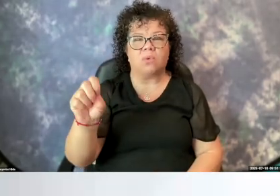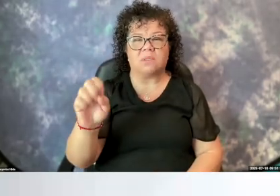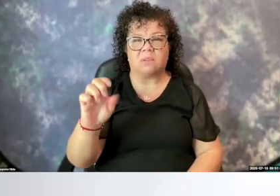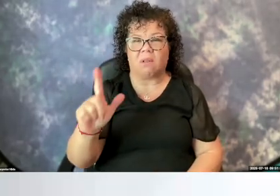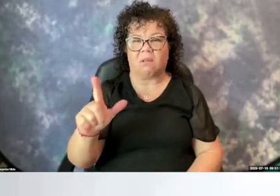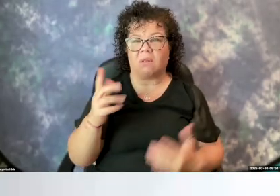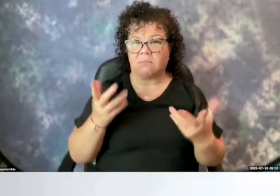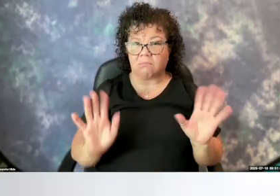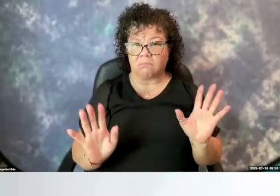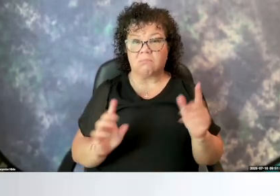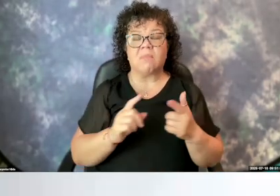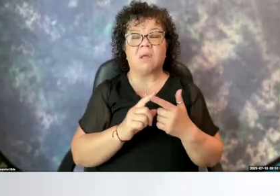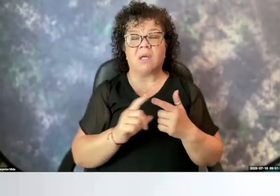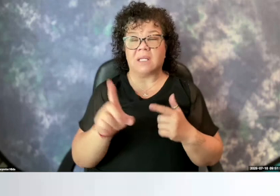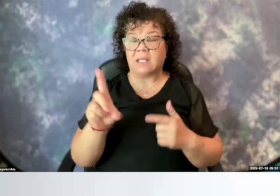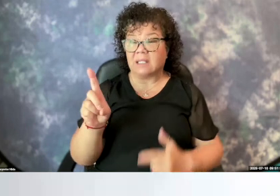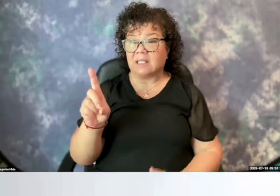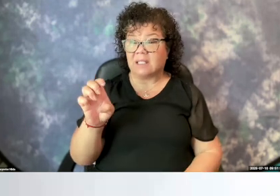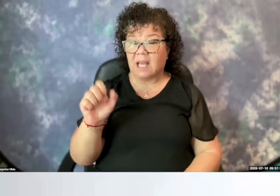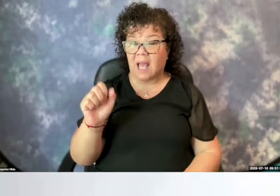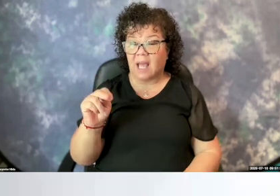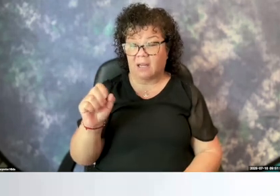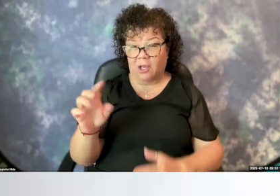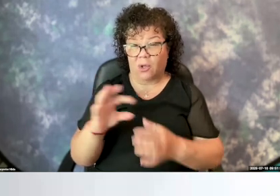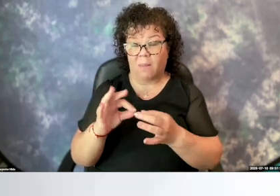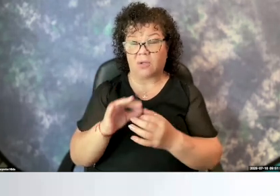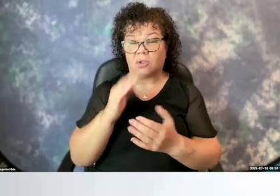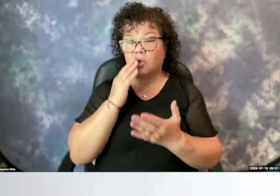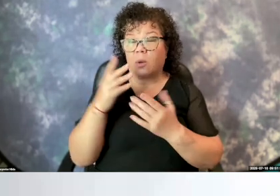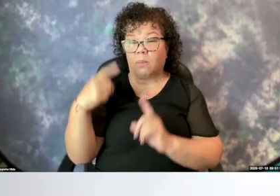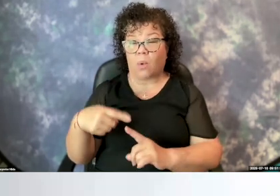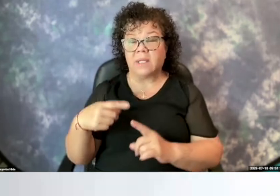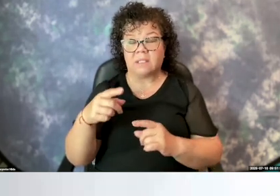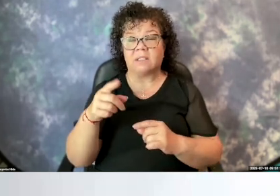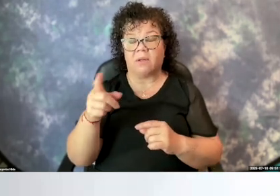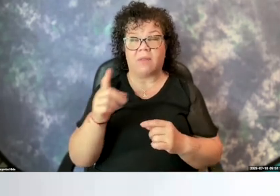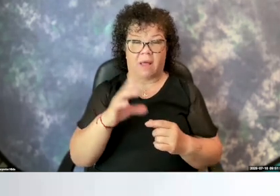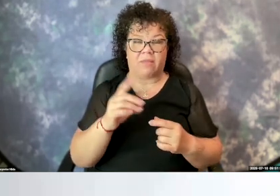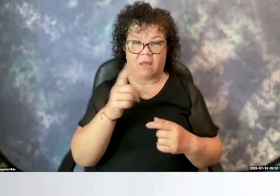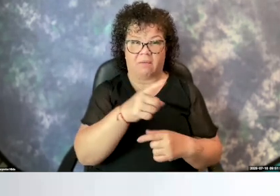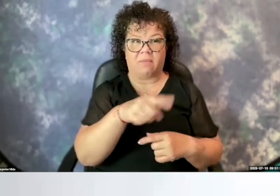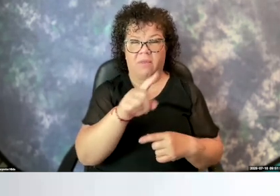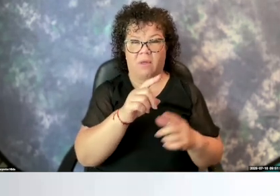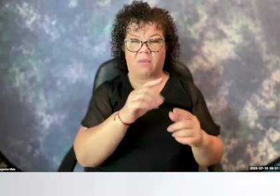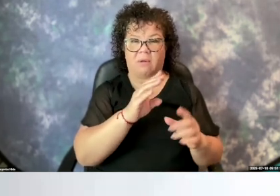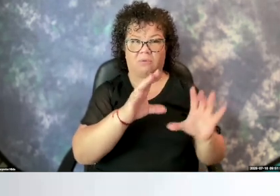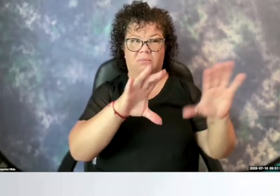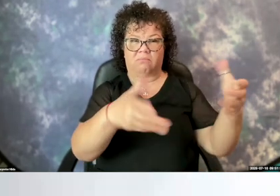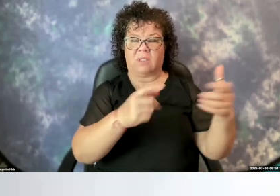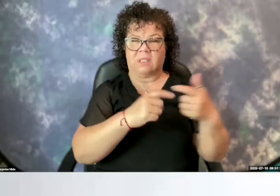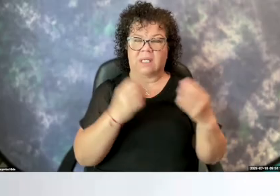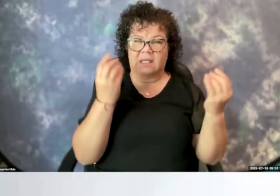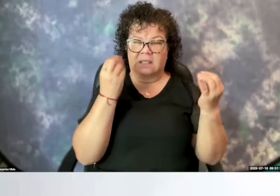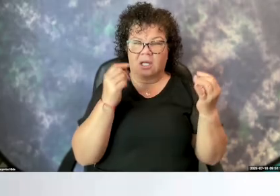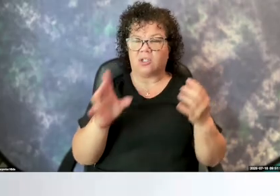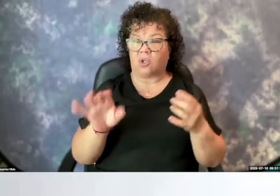this, that Deanna, you bring up a lot of really good points. These are things that we're taking very seriously, and we're going to